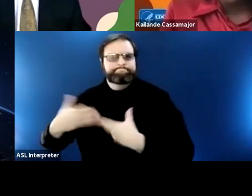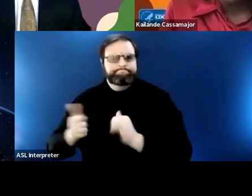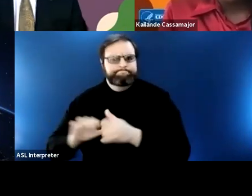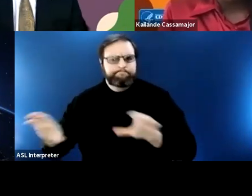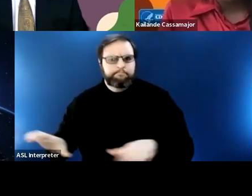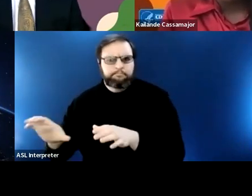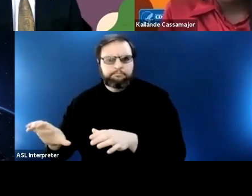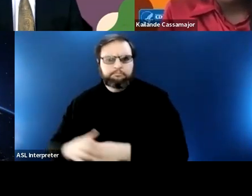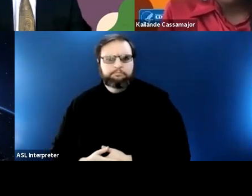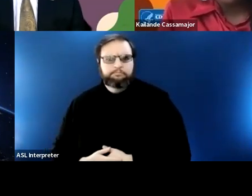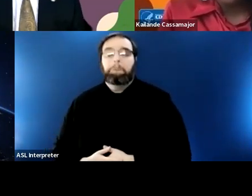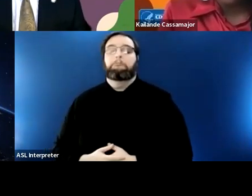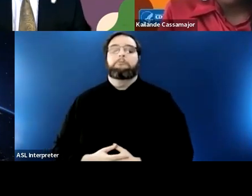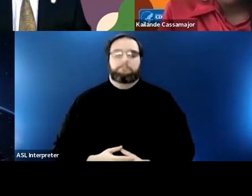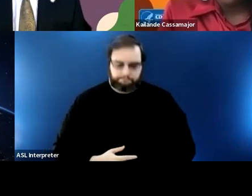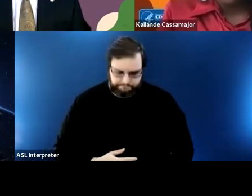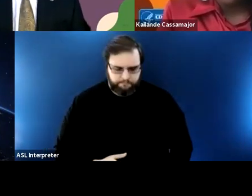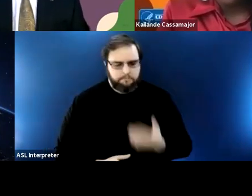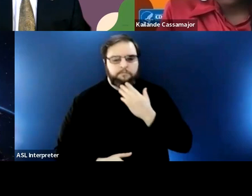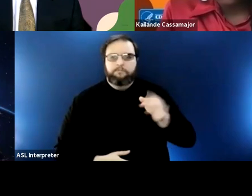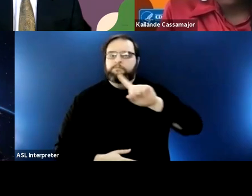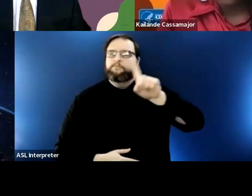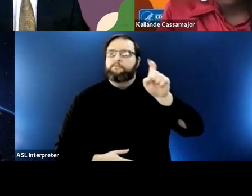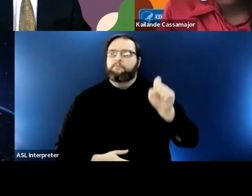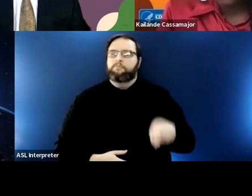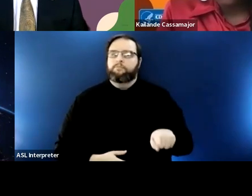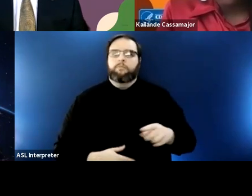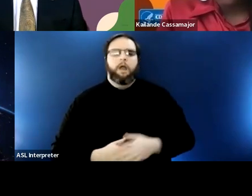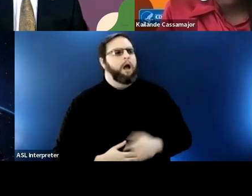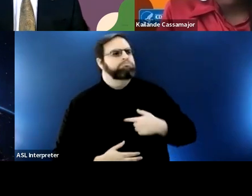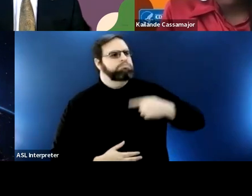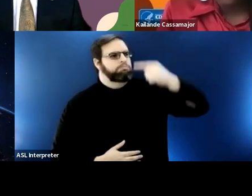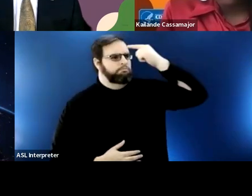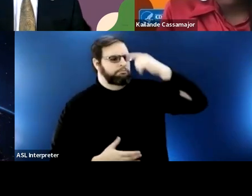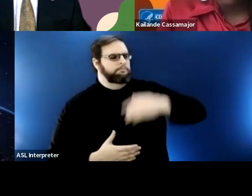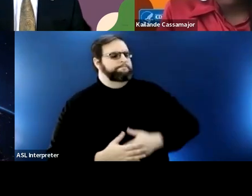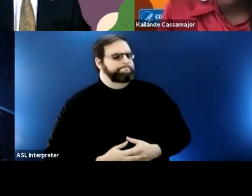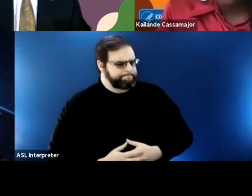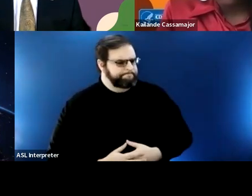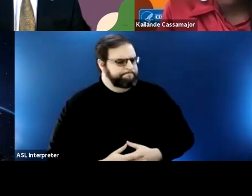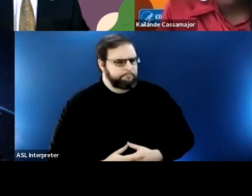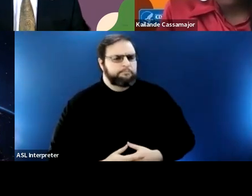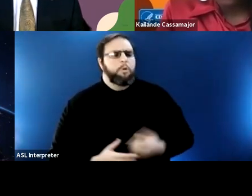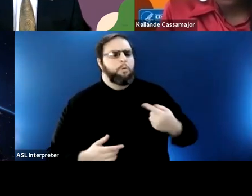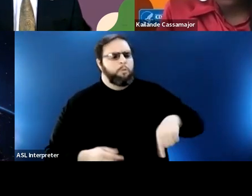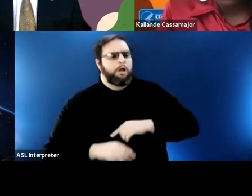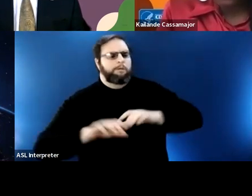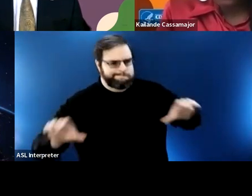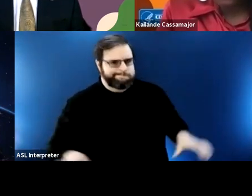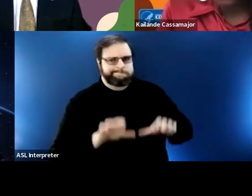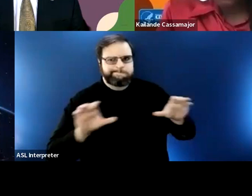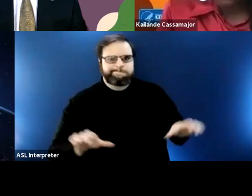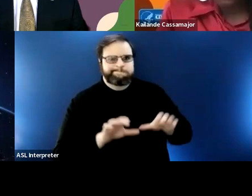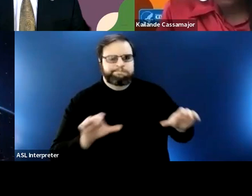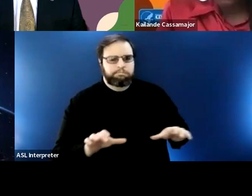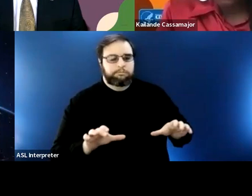Yes, that's a very, very good question. And I would say we make an effort to let